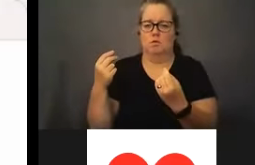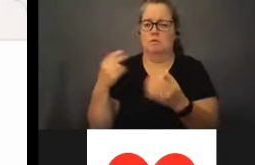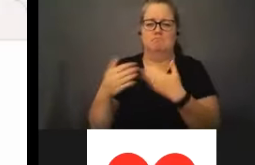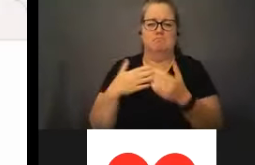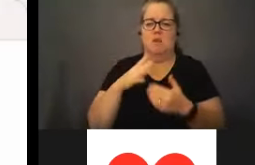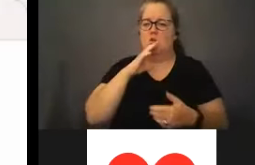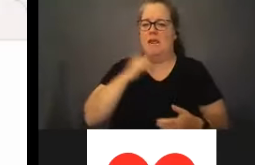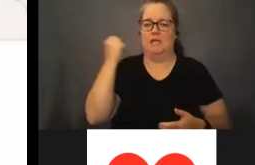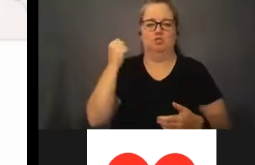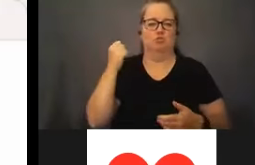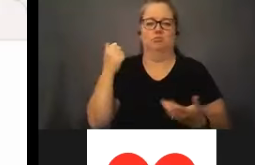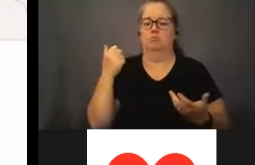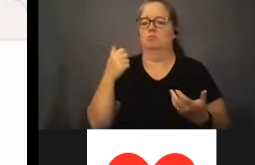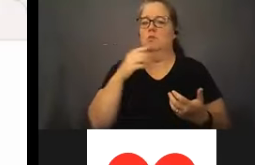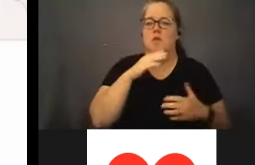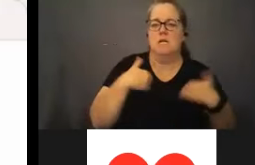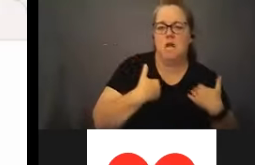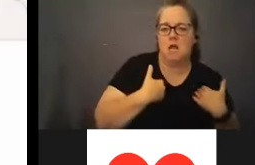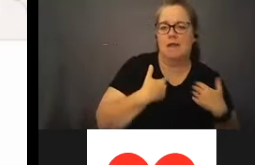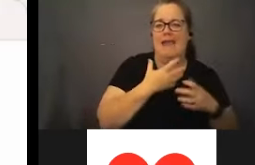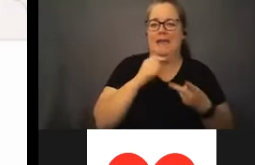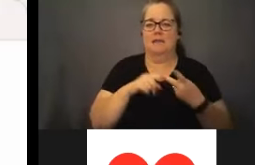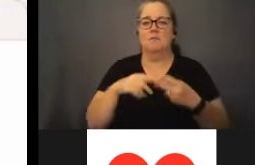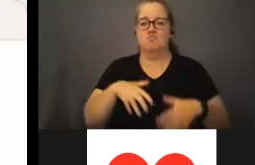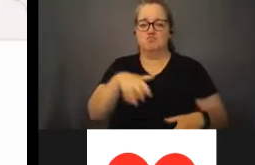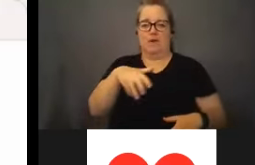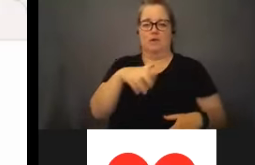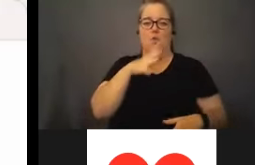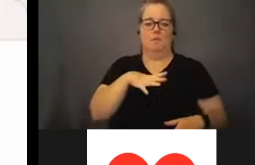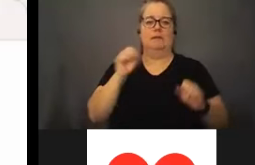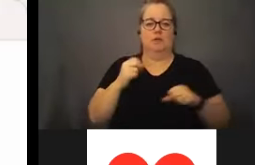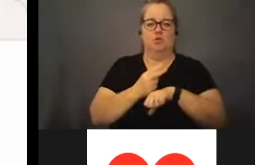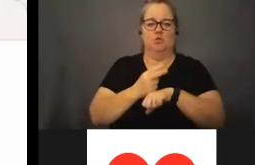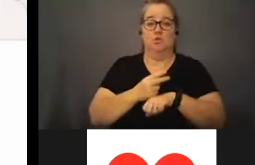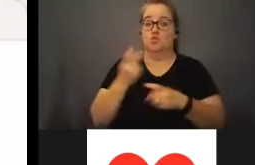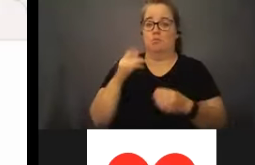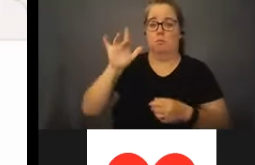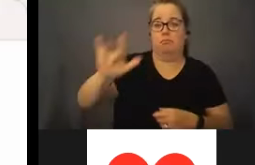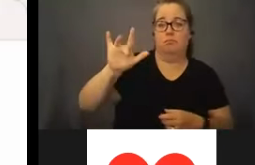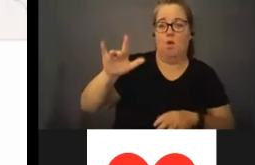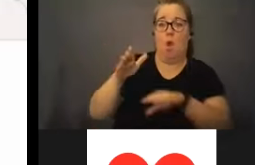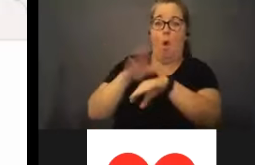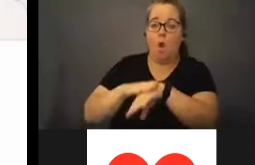and can also be used on pregnant women. All you need to do is turn the device on and follow the